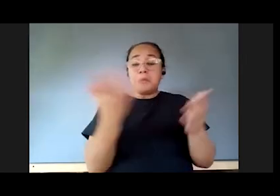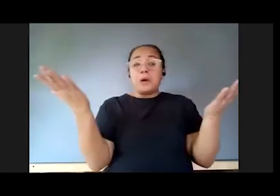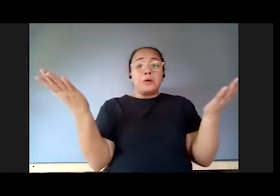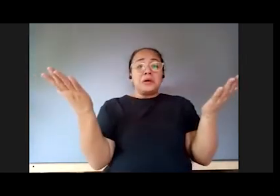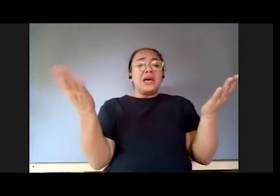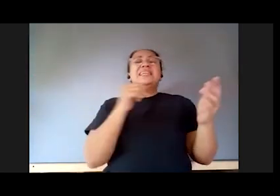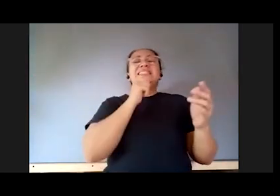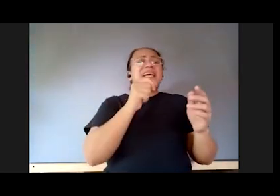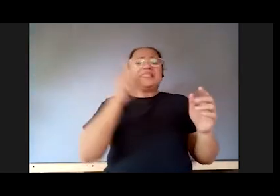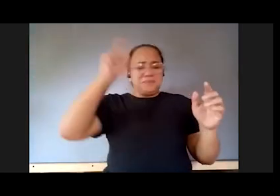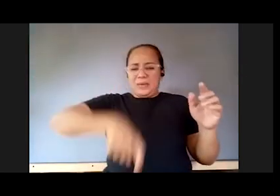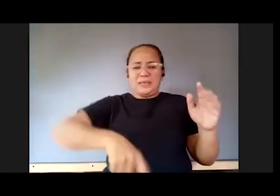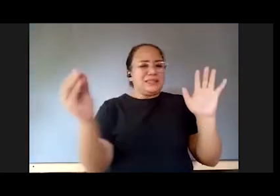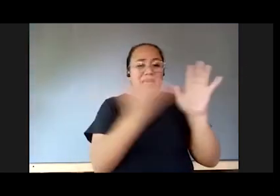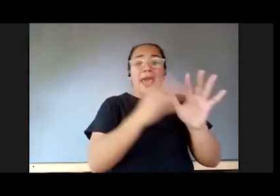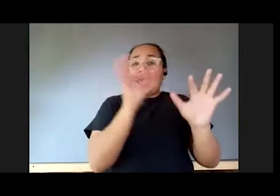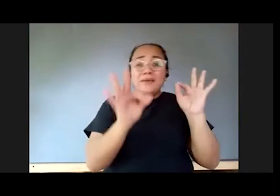have if you don't have it.